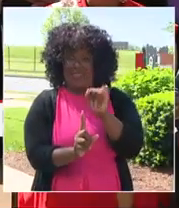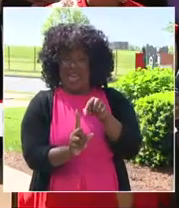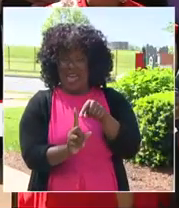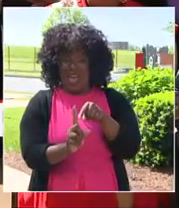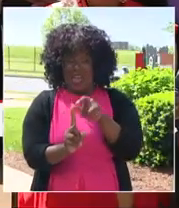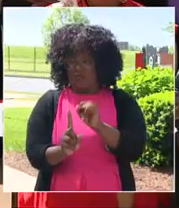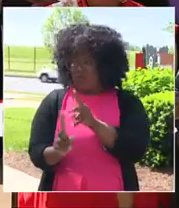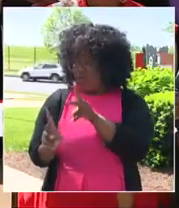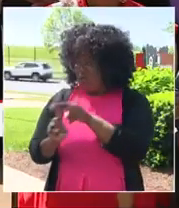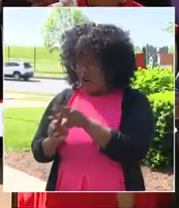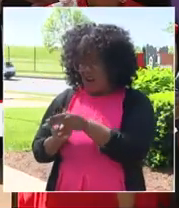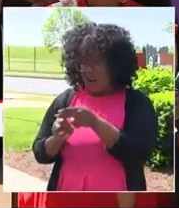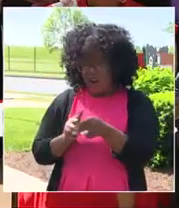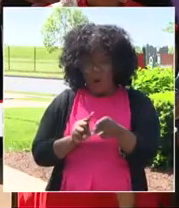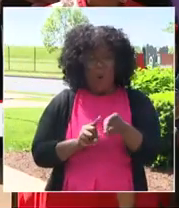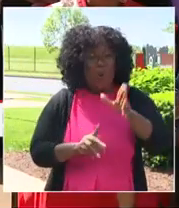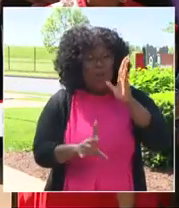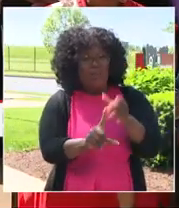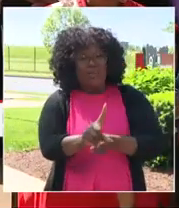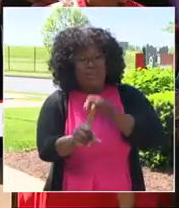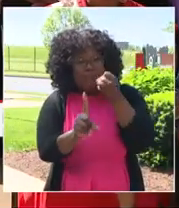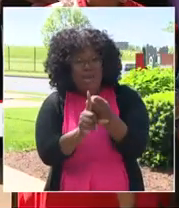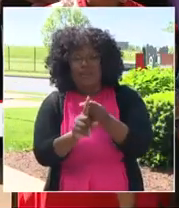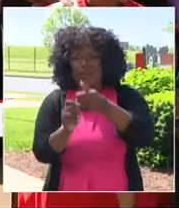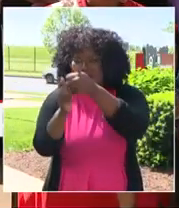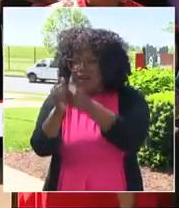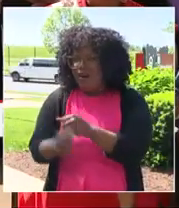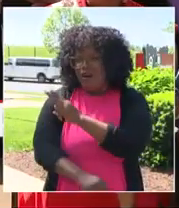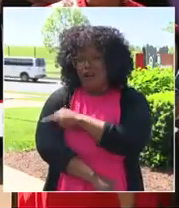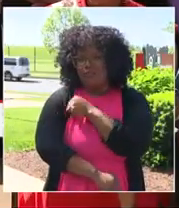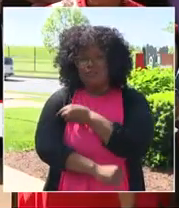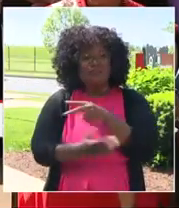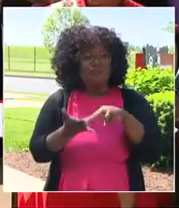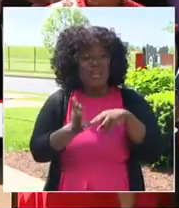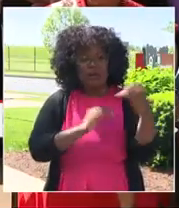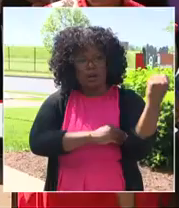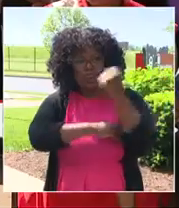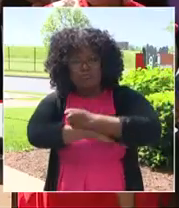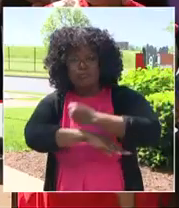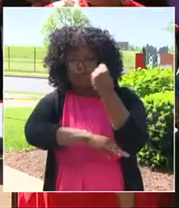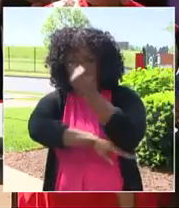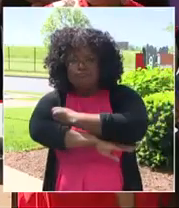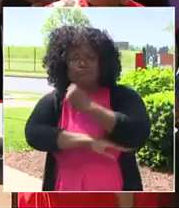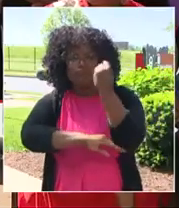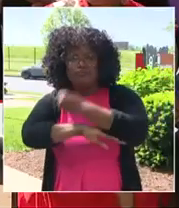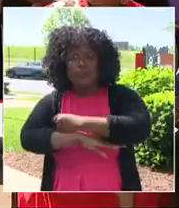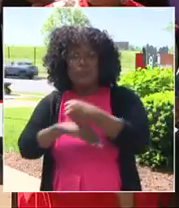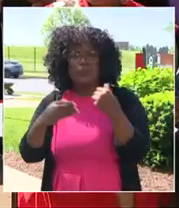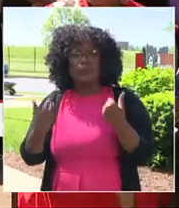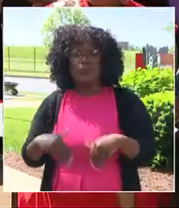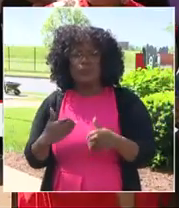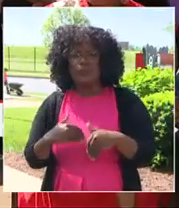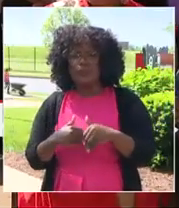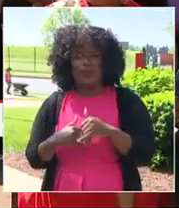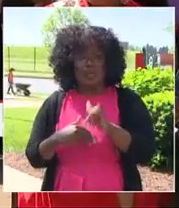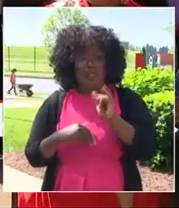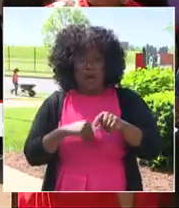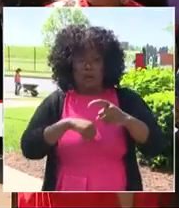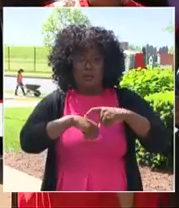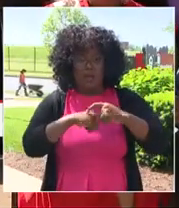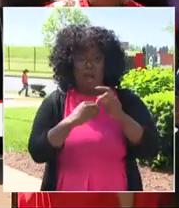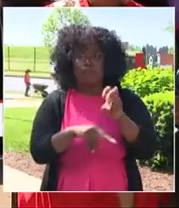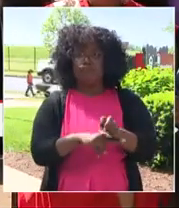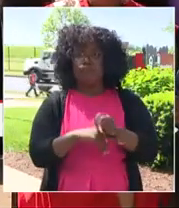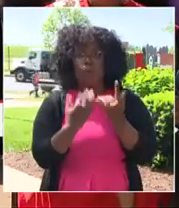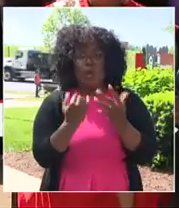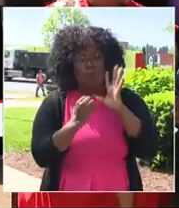longer wait times, cuts to life-saving services, and impacts beyond the healthcare system. You may